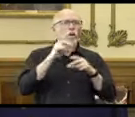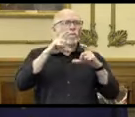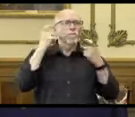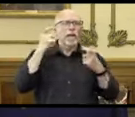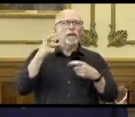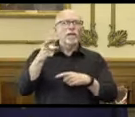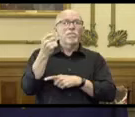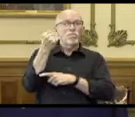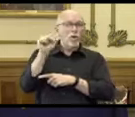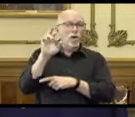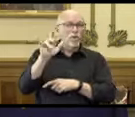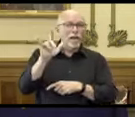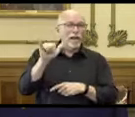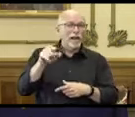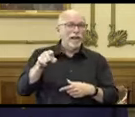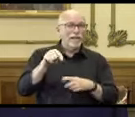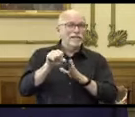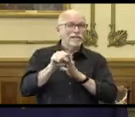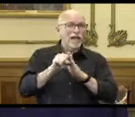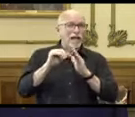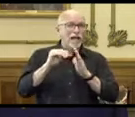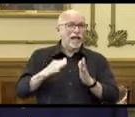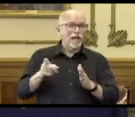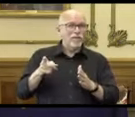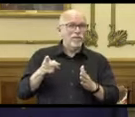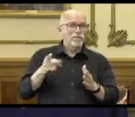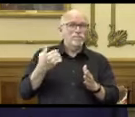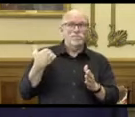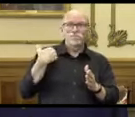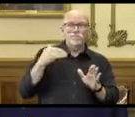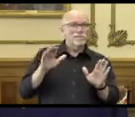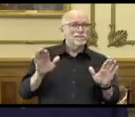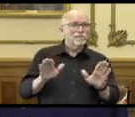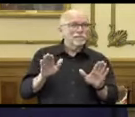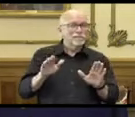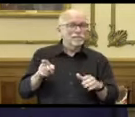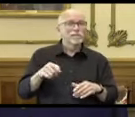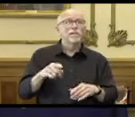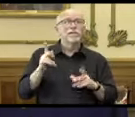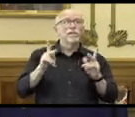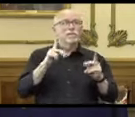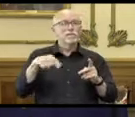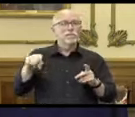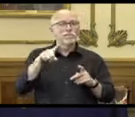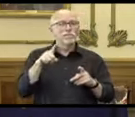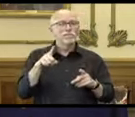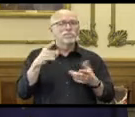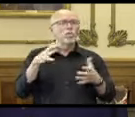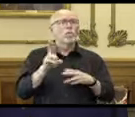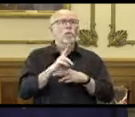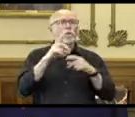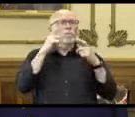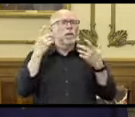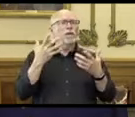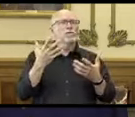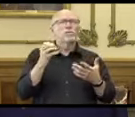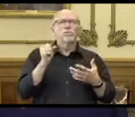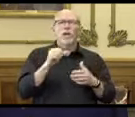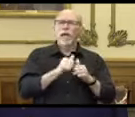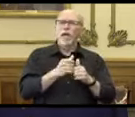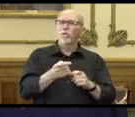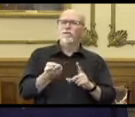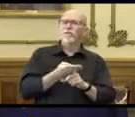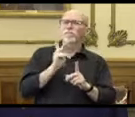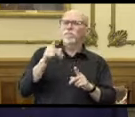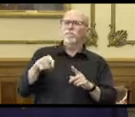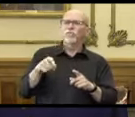protest rally at the State House, I won't say this past Sunday, folks saying they're not going to wear a mask. How do you convince people